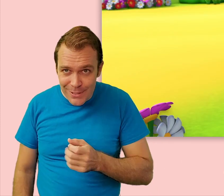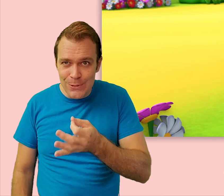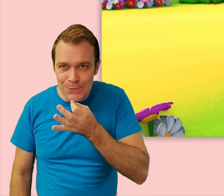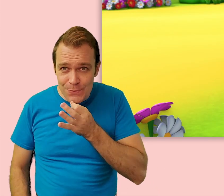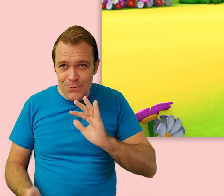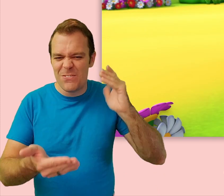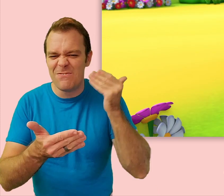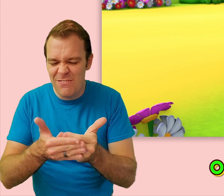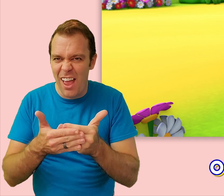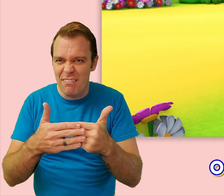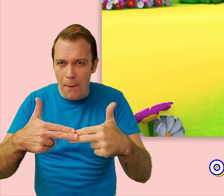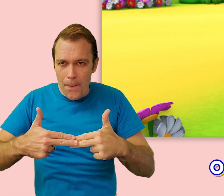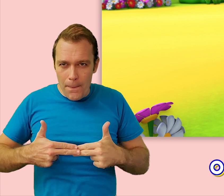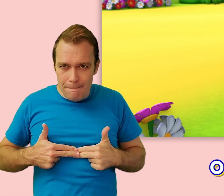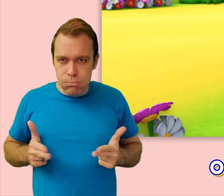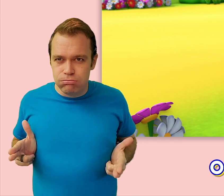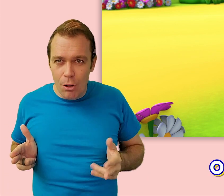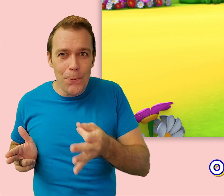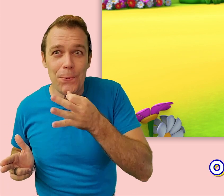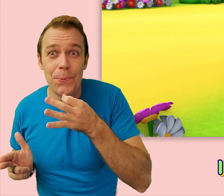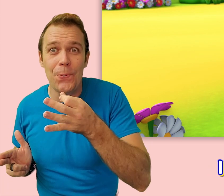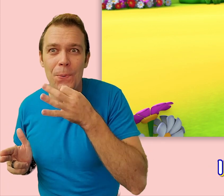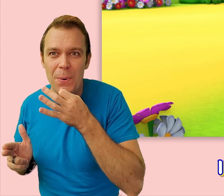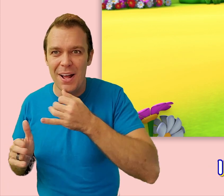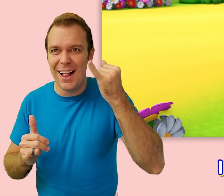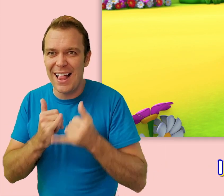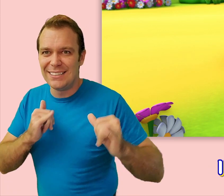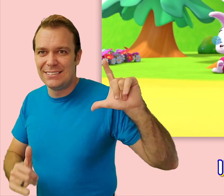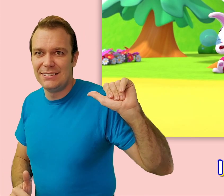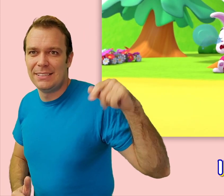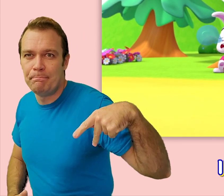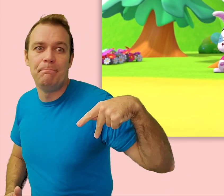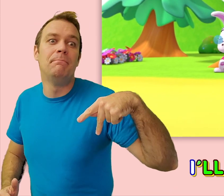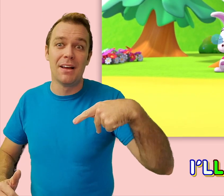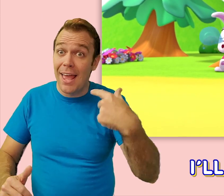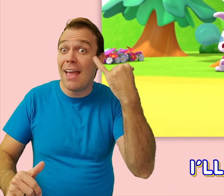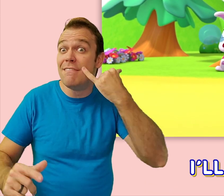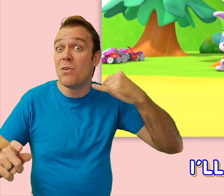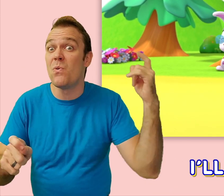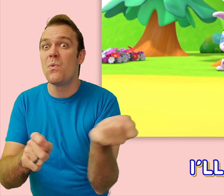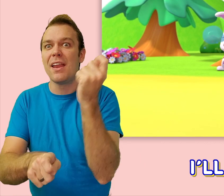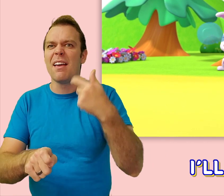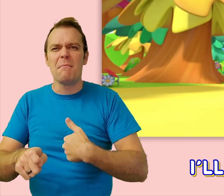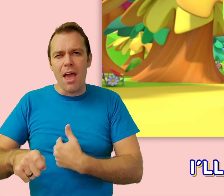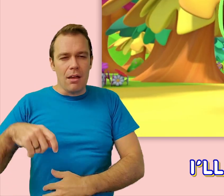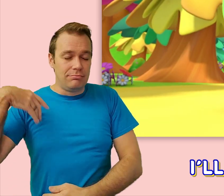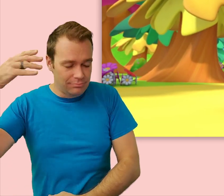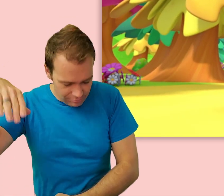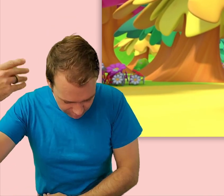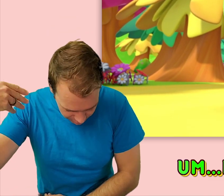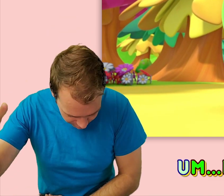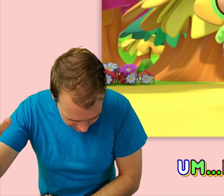Almost there I am, on the last lap now. If I should ever win, I'll take the biggest